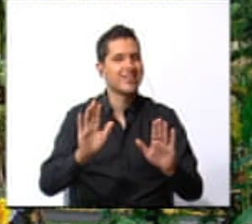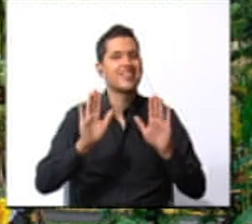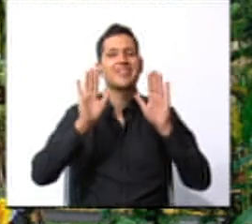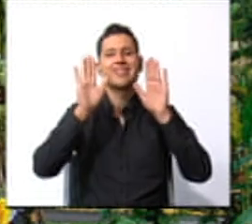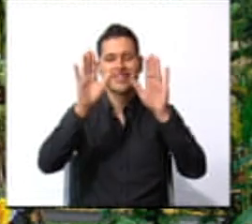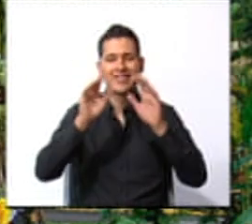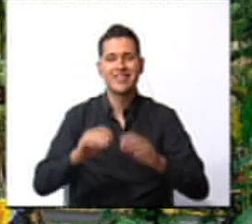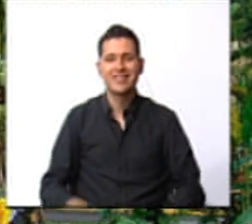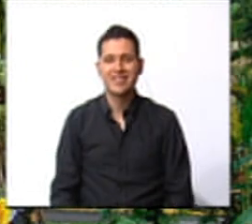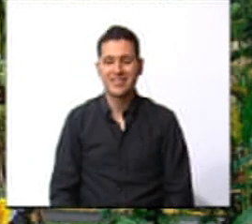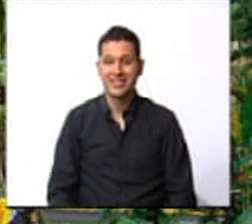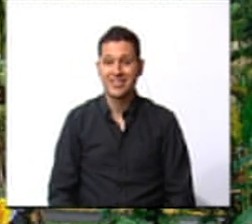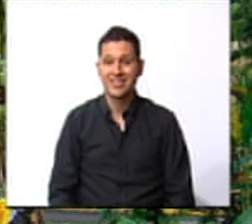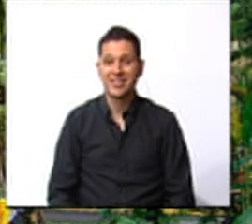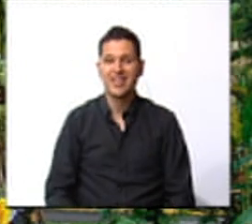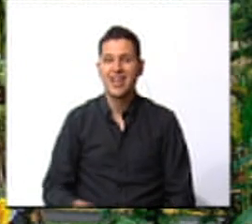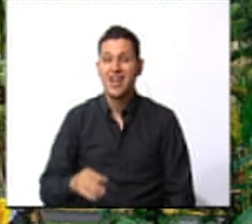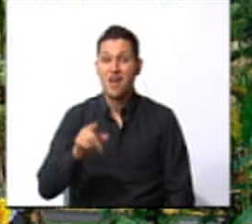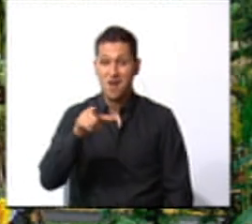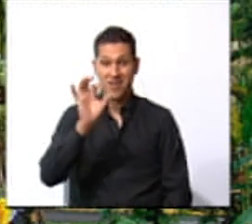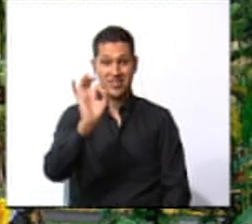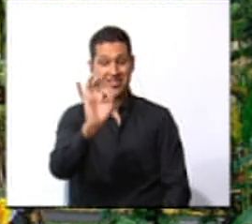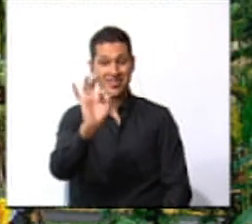Excellent. How are you today?